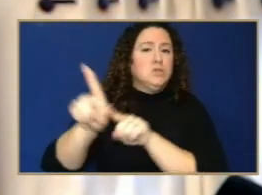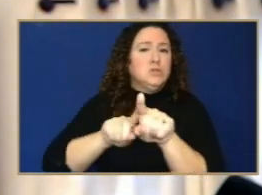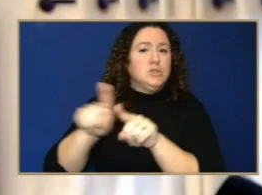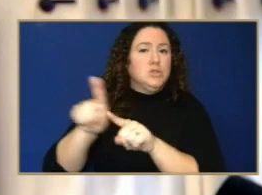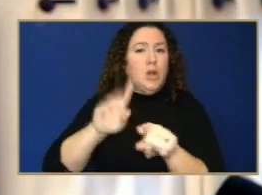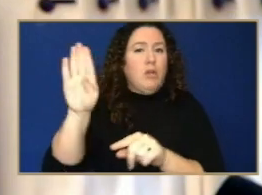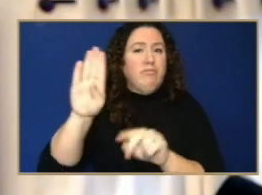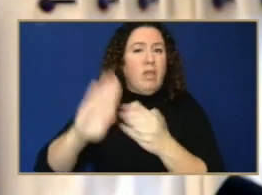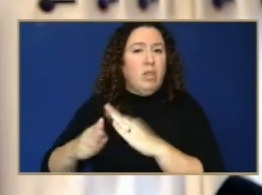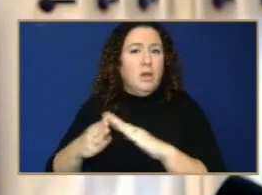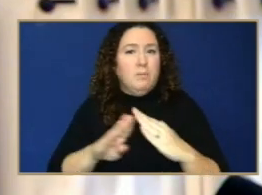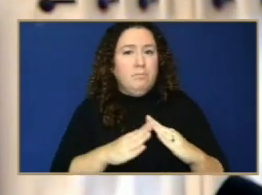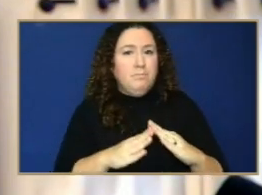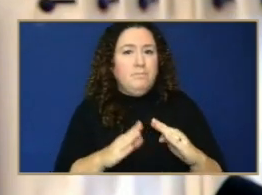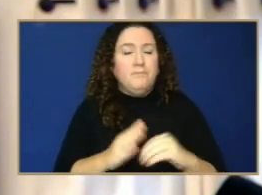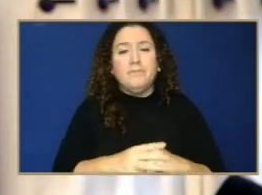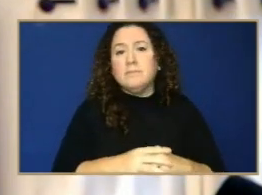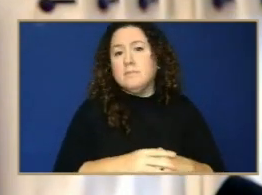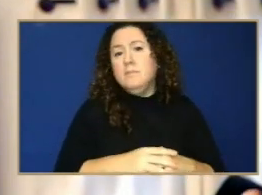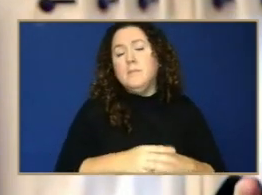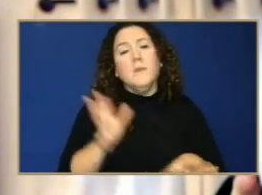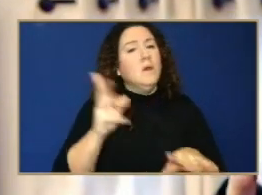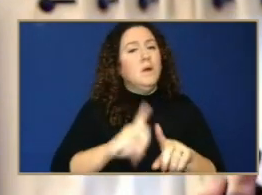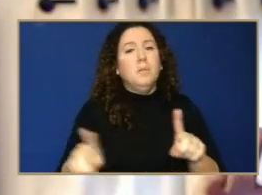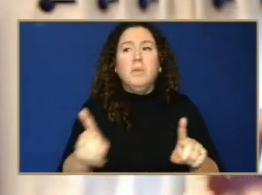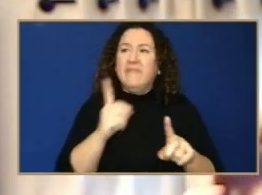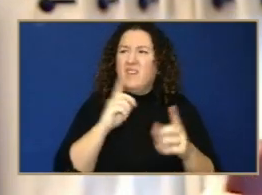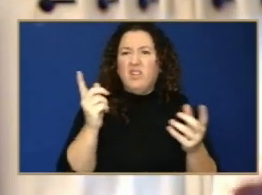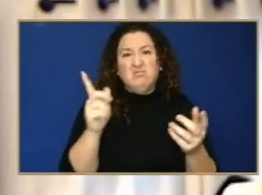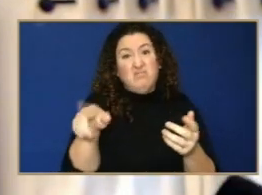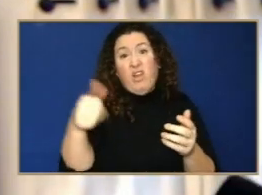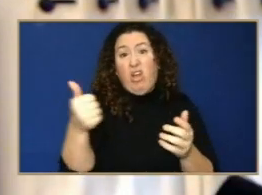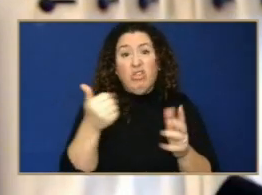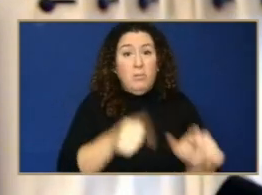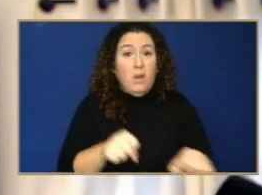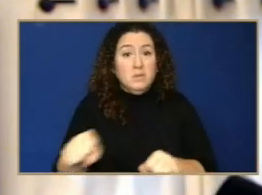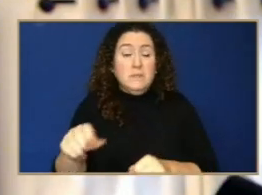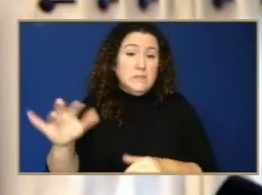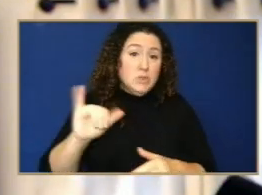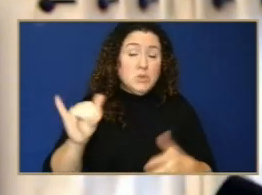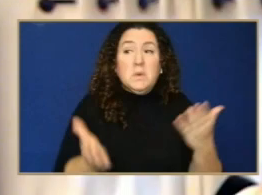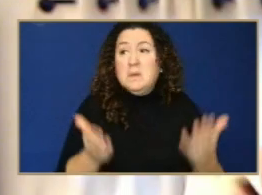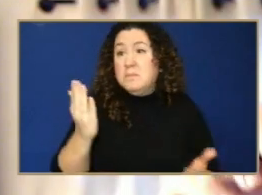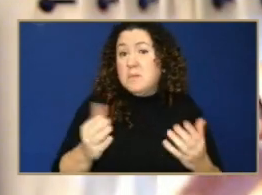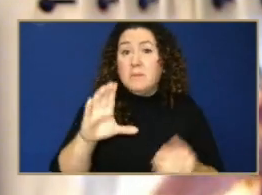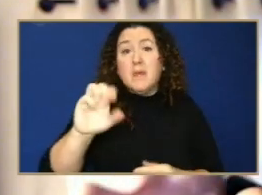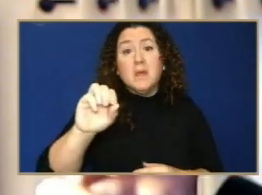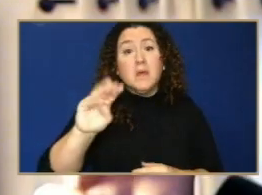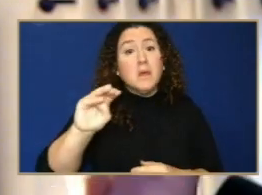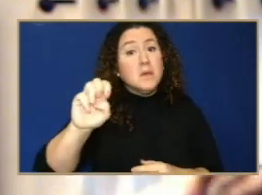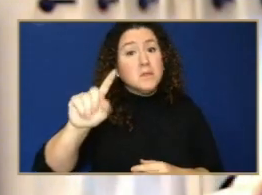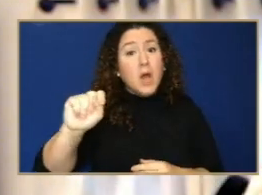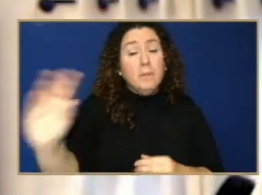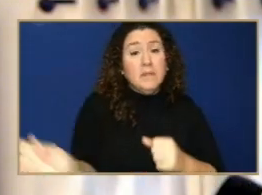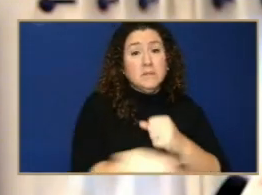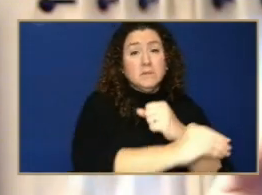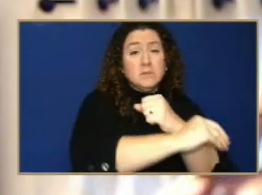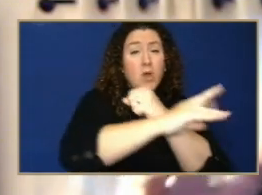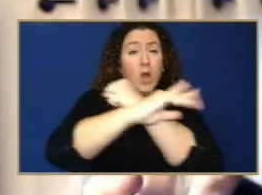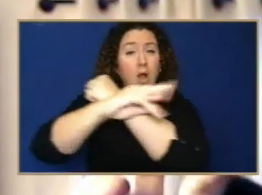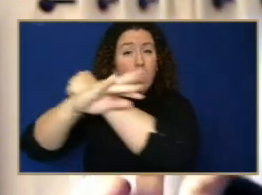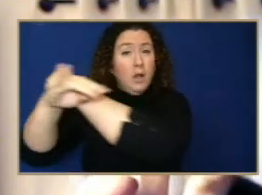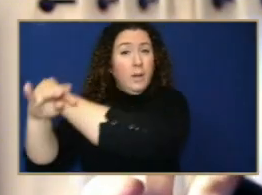as well. For instance, there are comets, which are visitors from our solar system mostly, but which appear in the sky as they